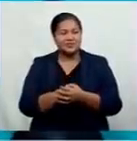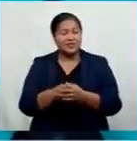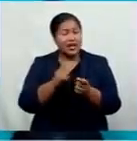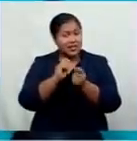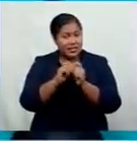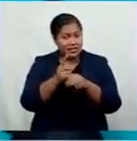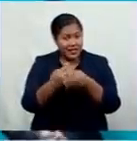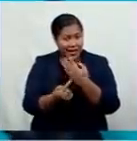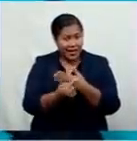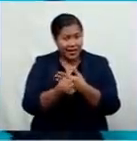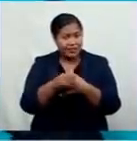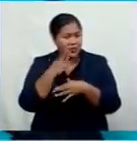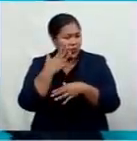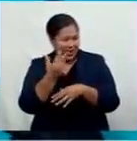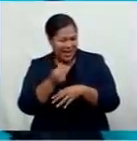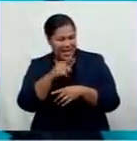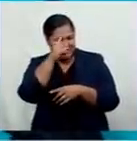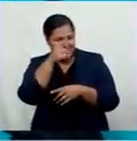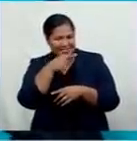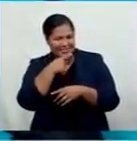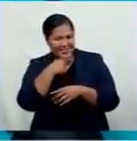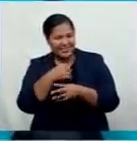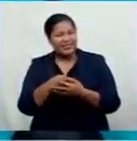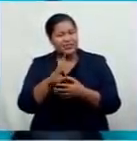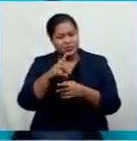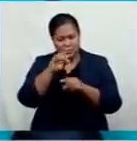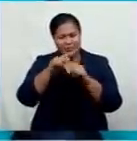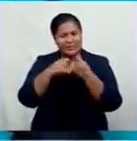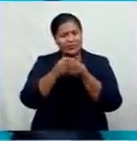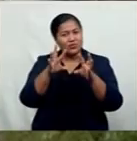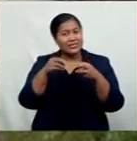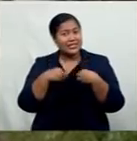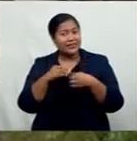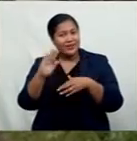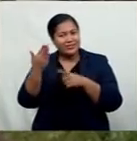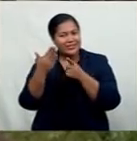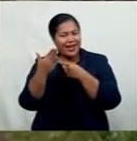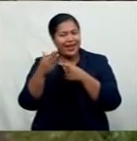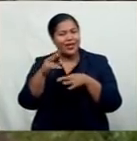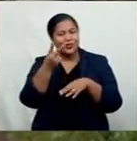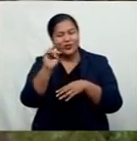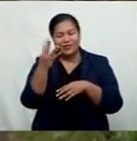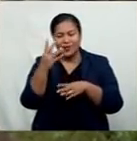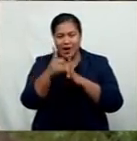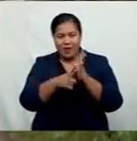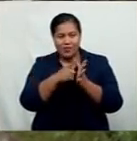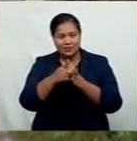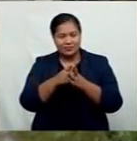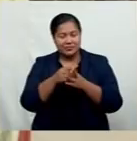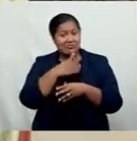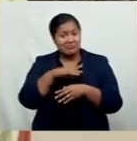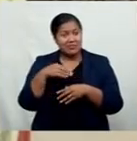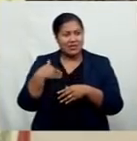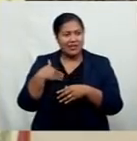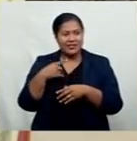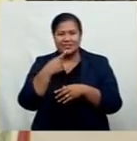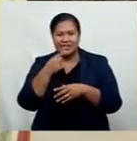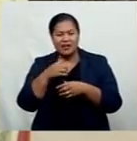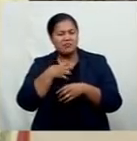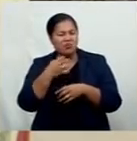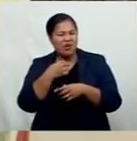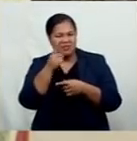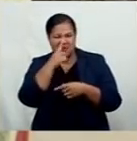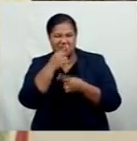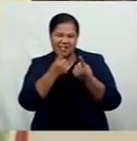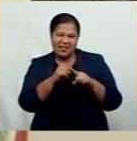on the symptomatic and the vulnerable. The teams are receiving results in 24 hours. According to the ministry, more people who are dying are above the age